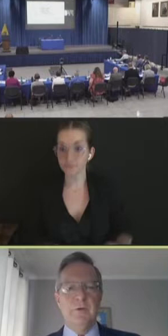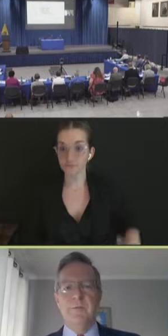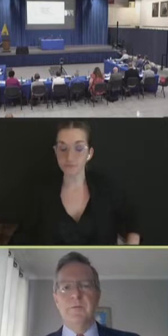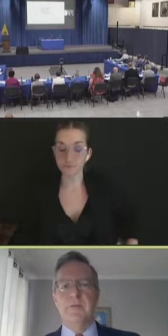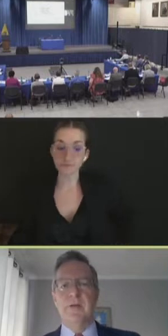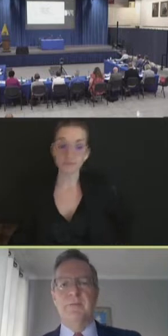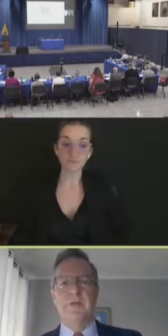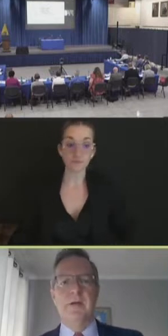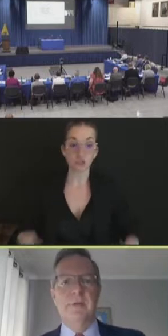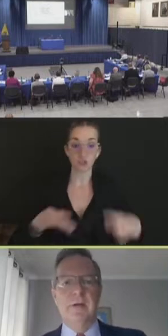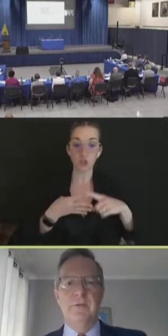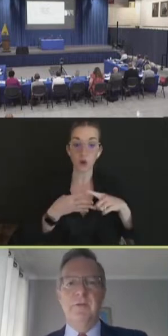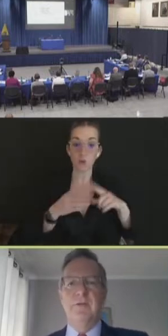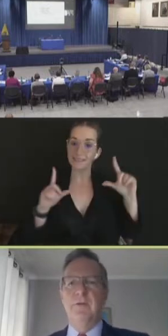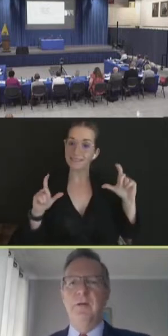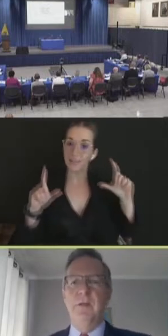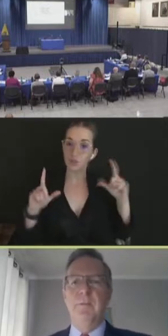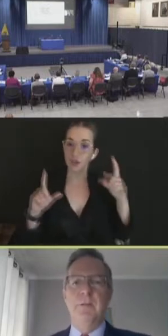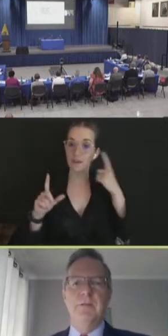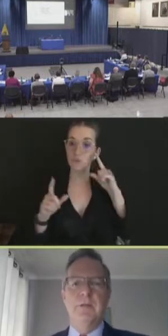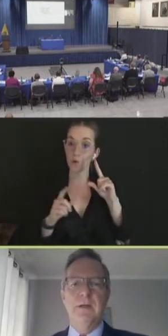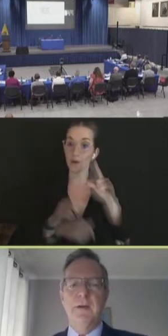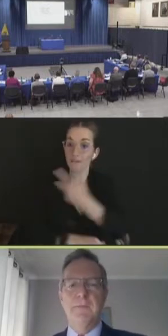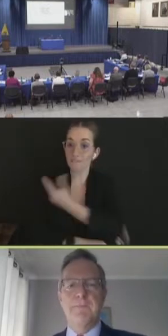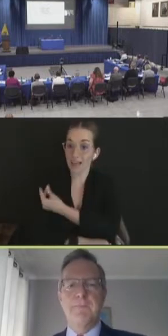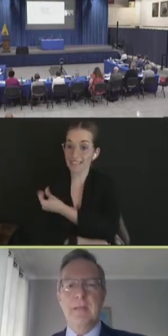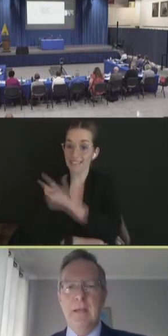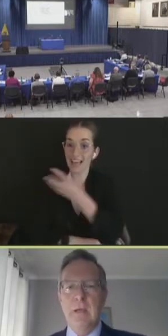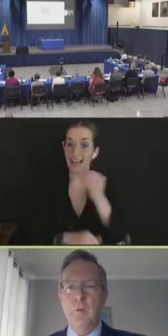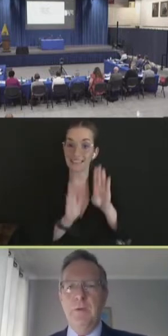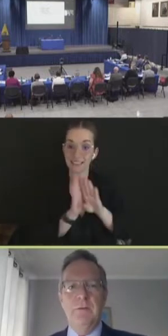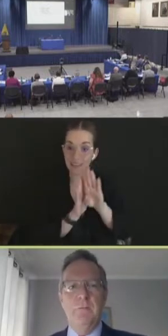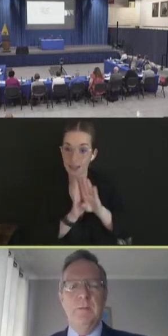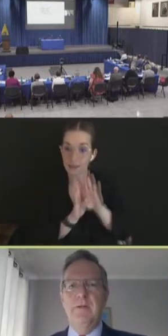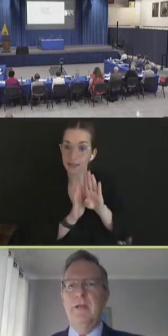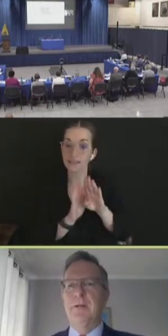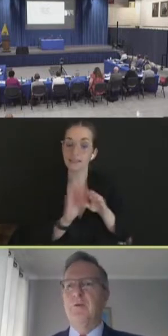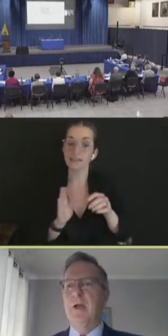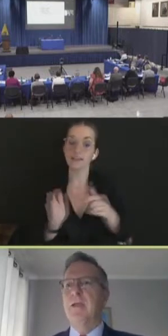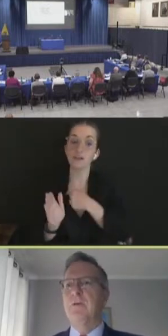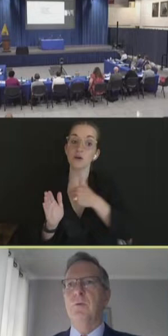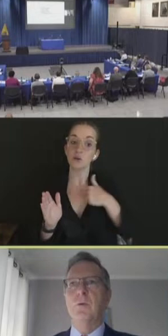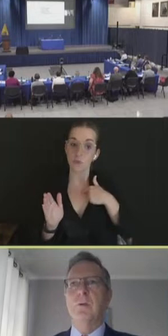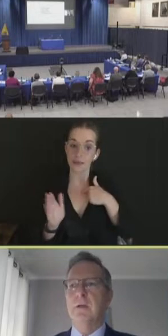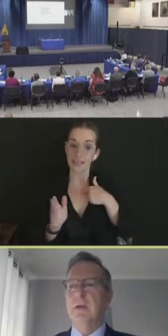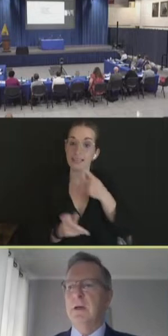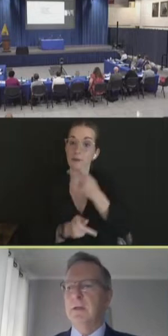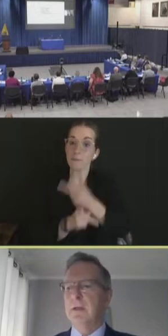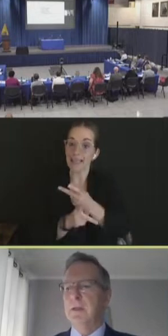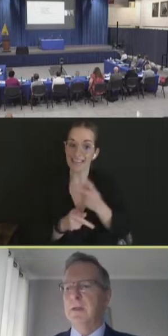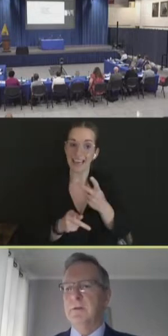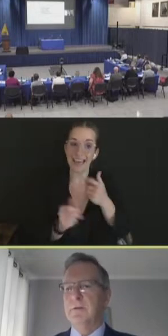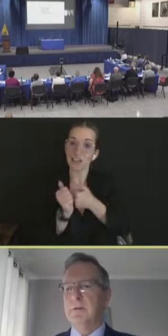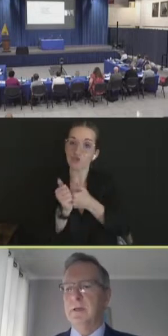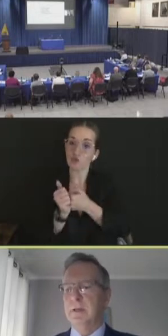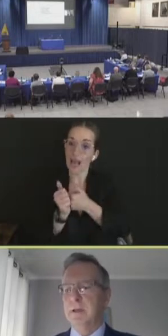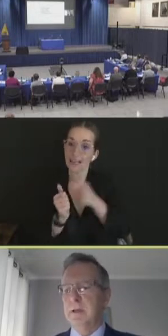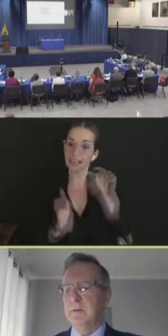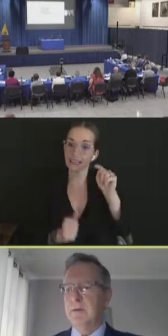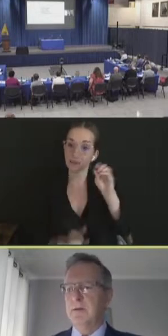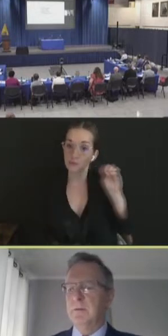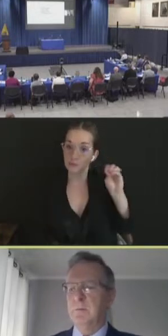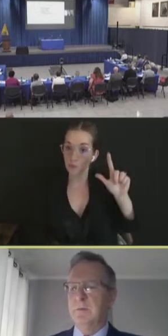So in terms of a snapshot of vaccines in development, we maintain a tracking tool that does